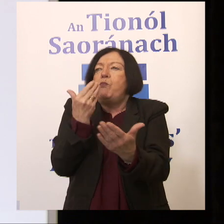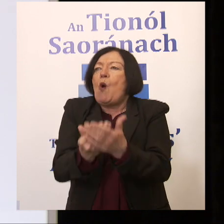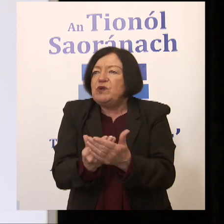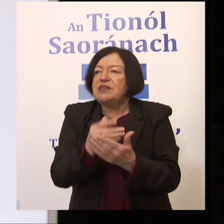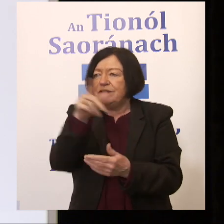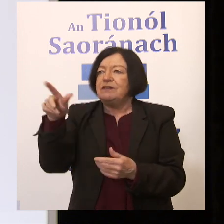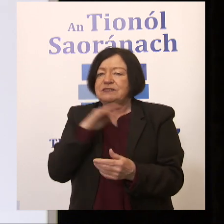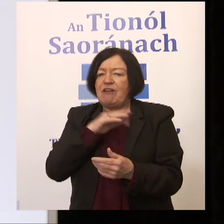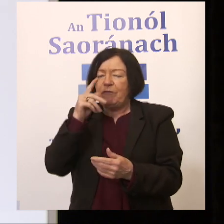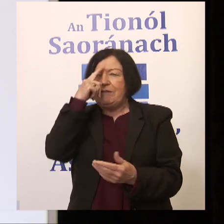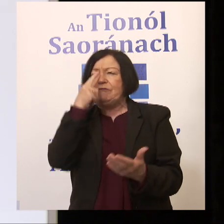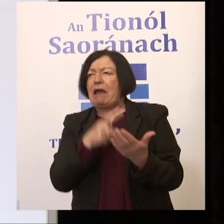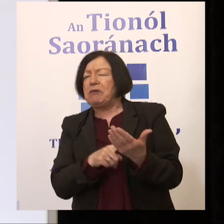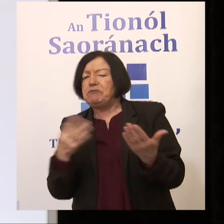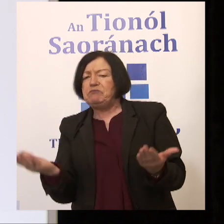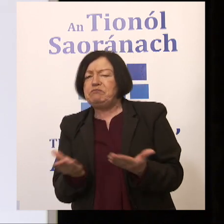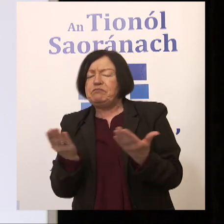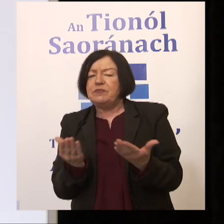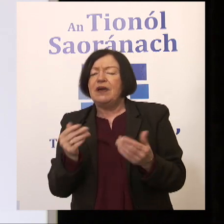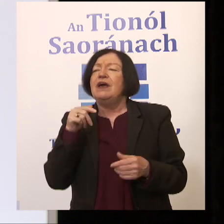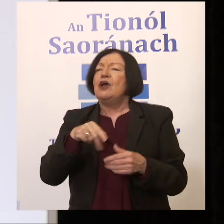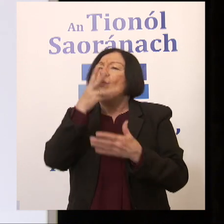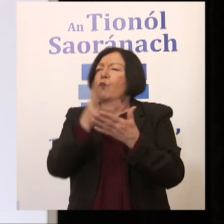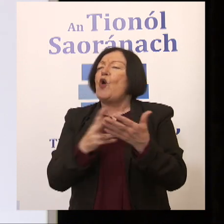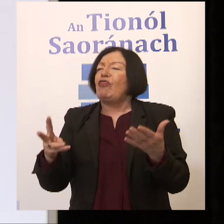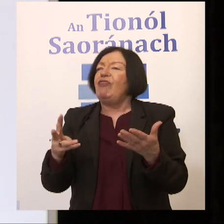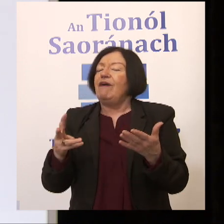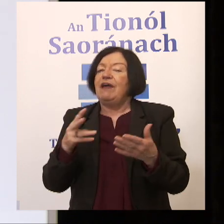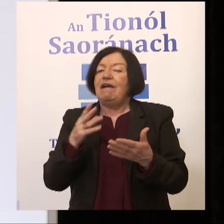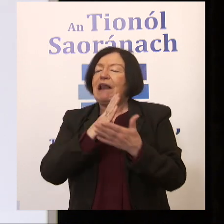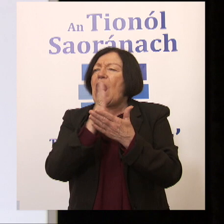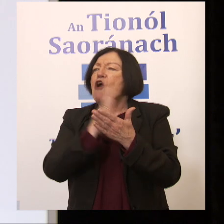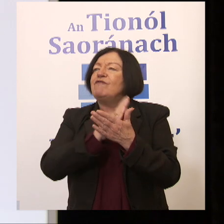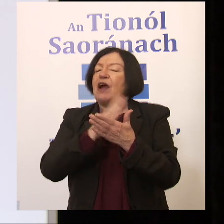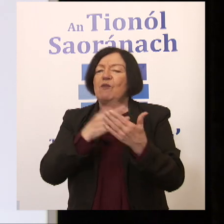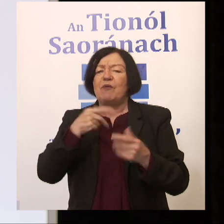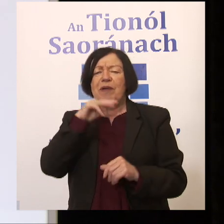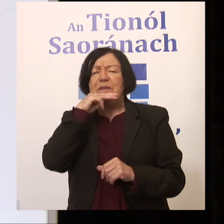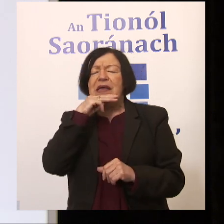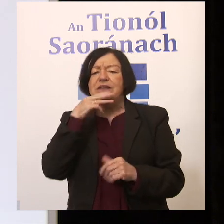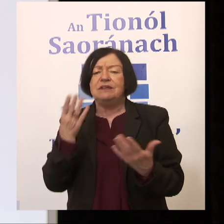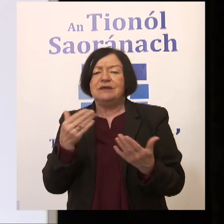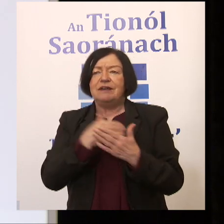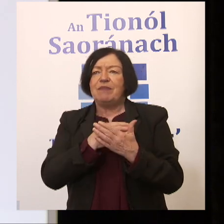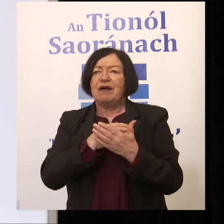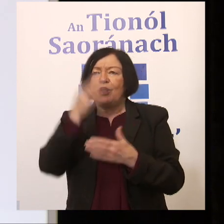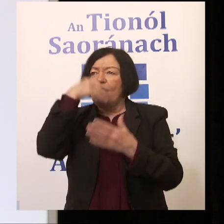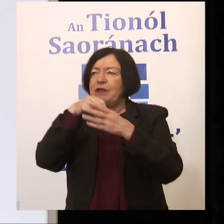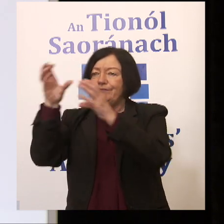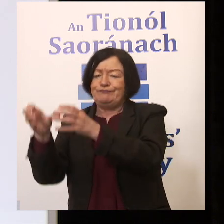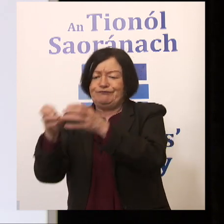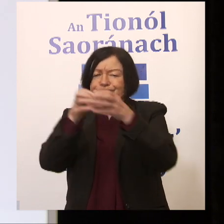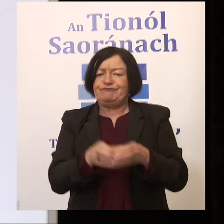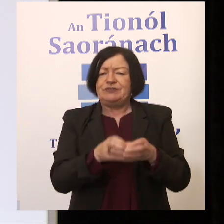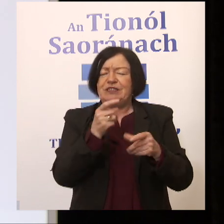put forward. And I think it might be worth as well clarifying what do we mean by devolution, because I think there is